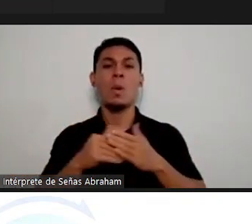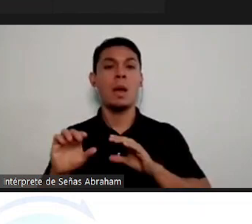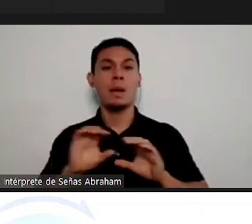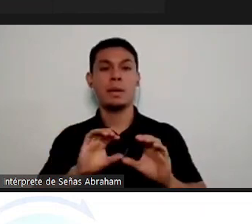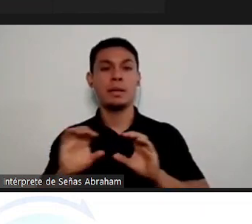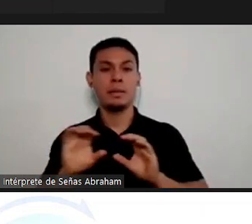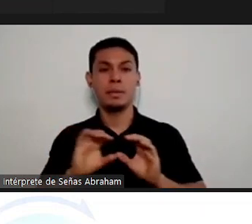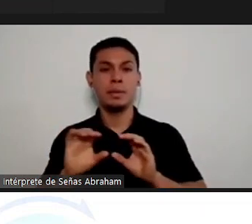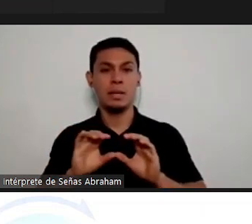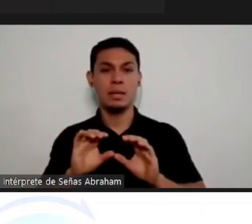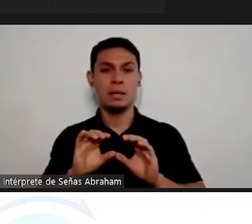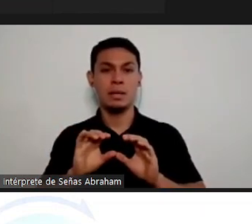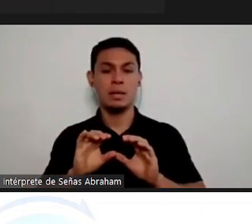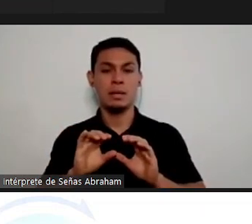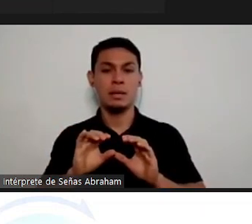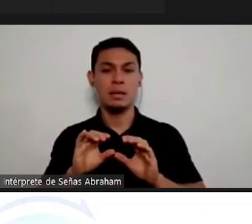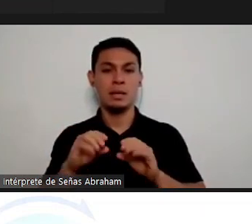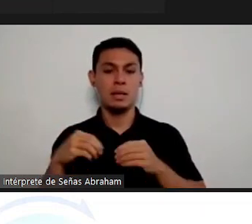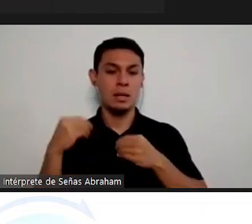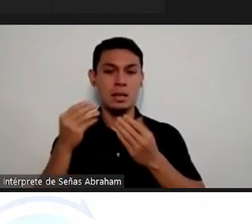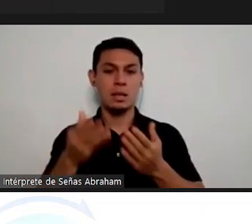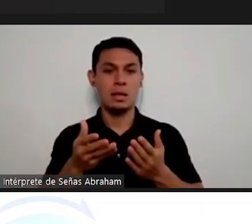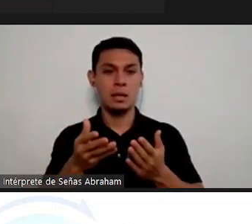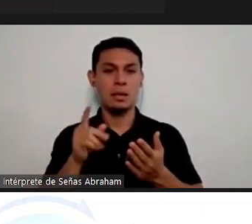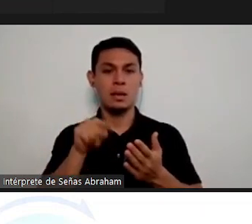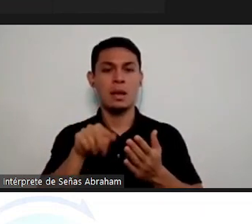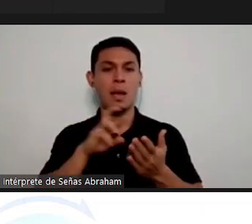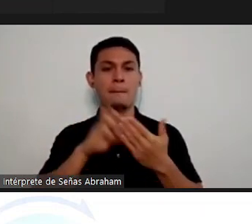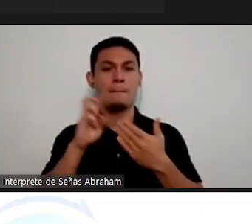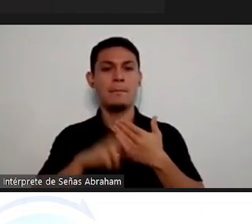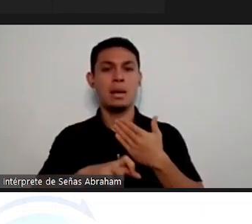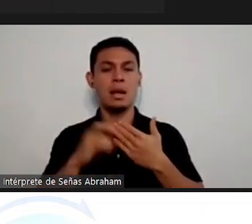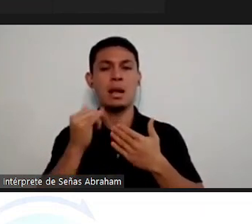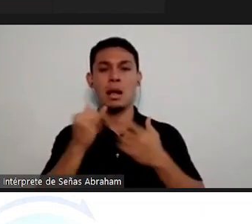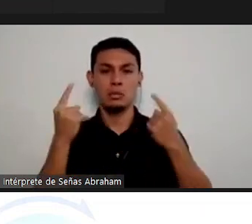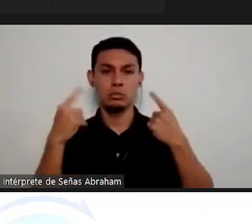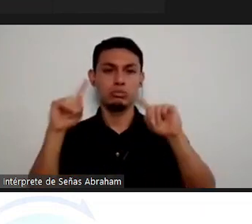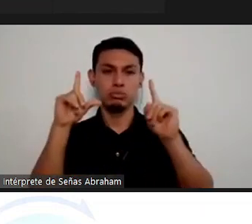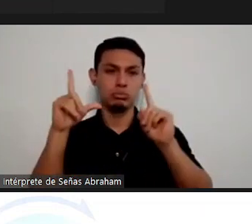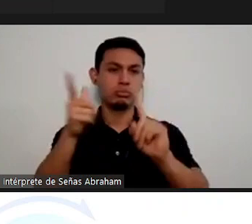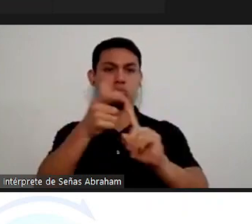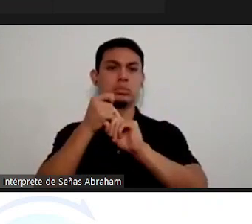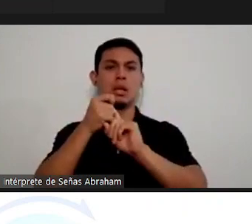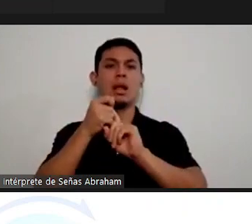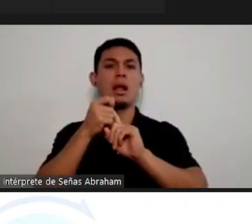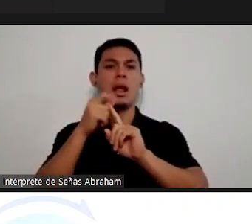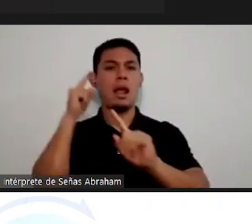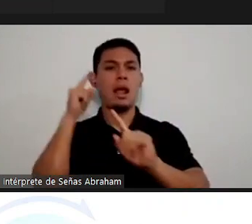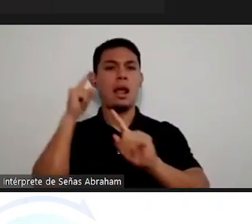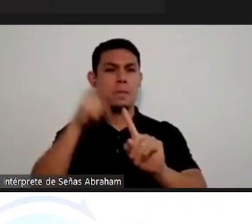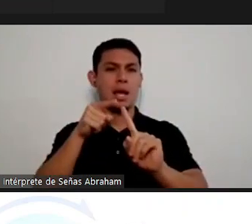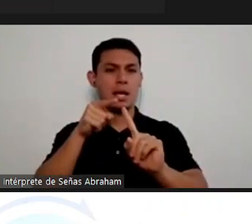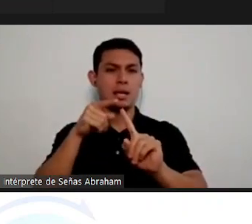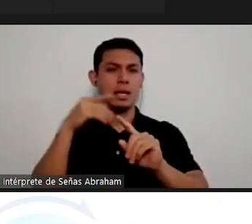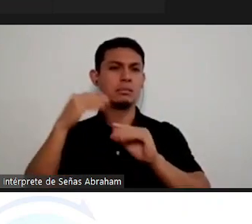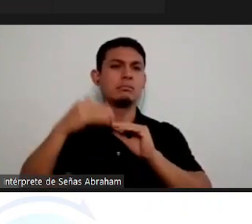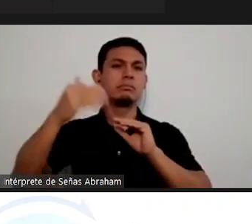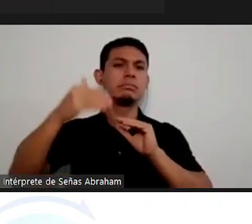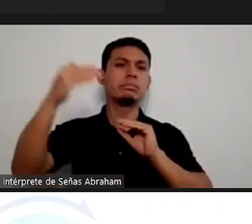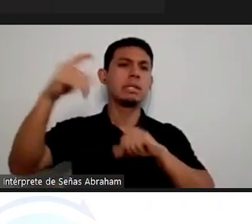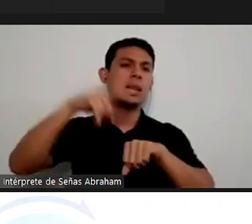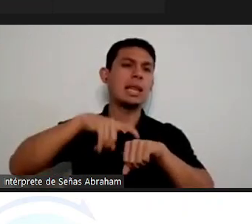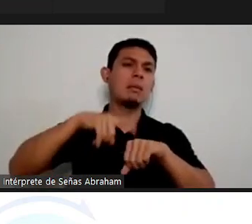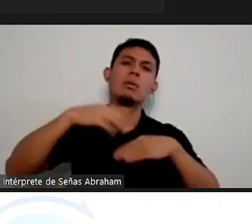to implement all the activities that are considered in the plan and to achieve the goals